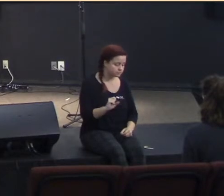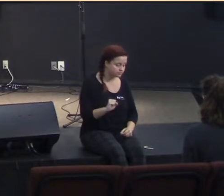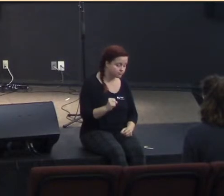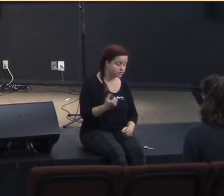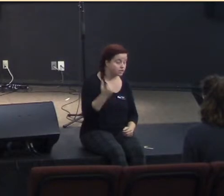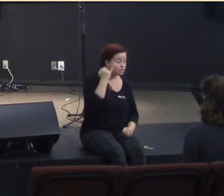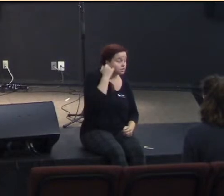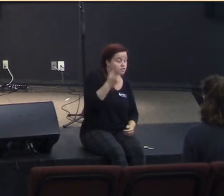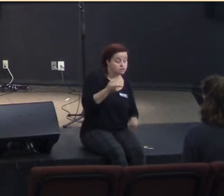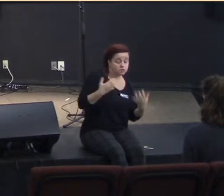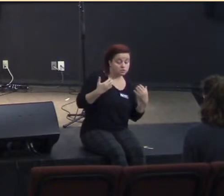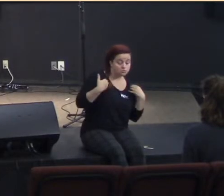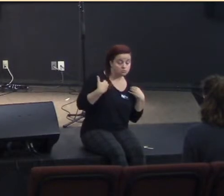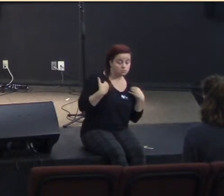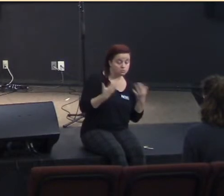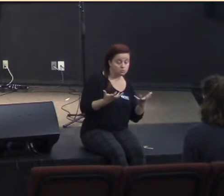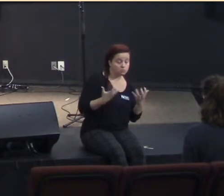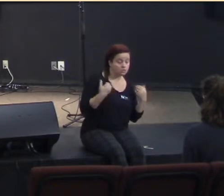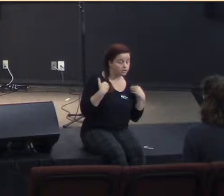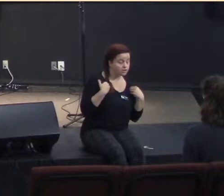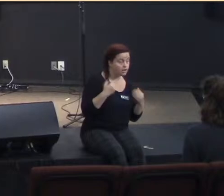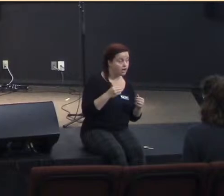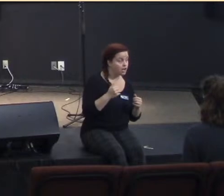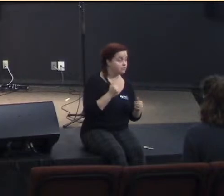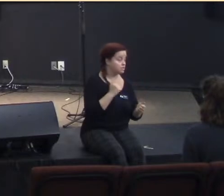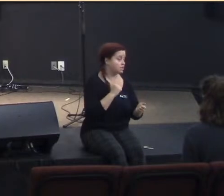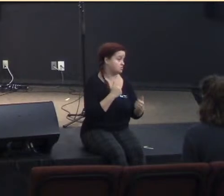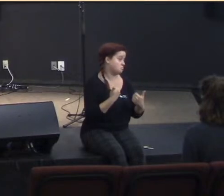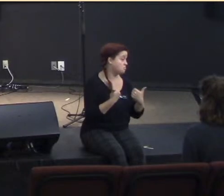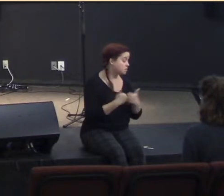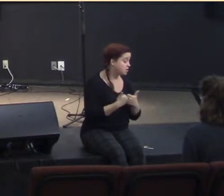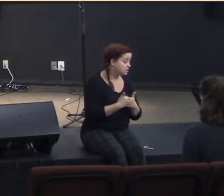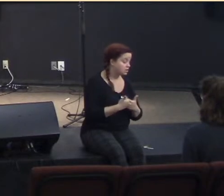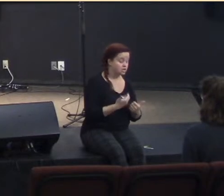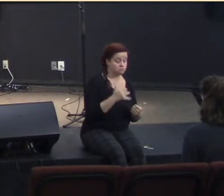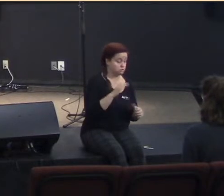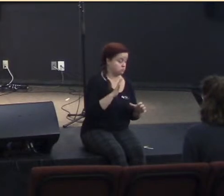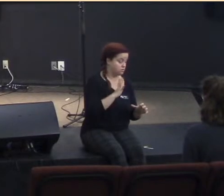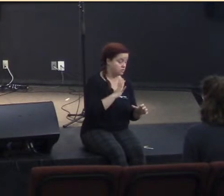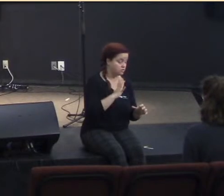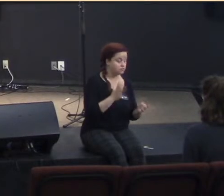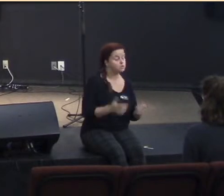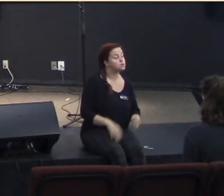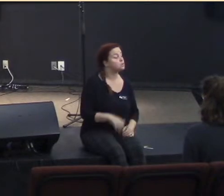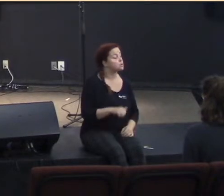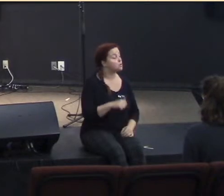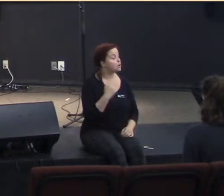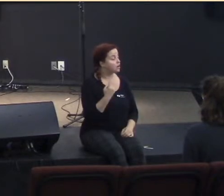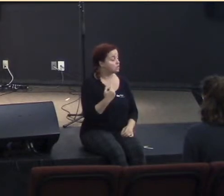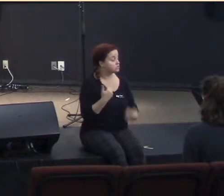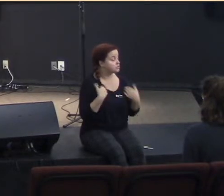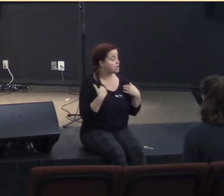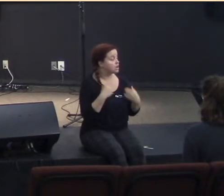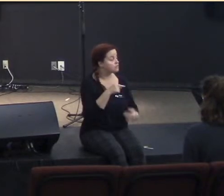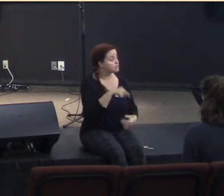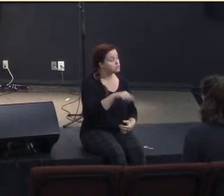with your trunk, there's more details. We do have the QR code that Kathy made. And the cute